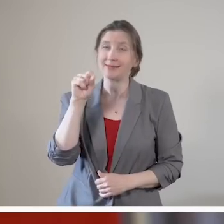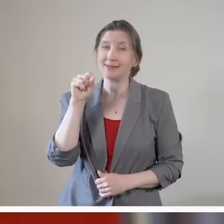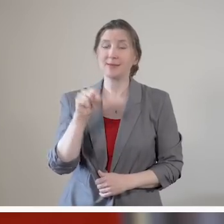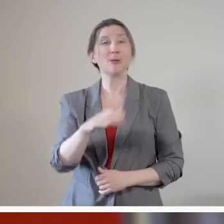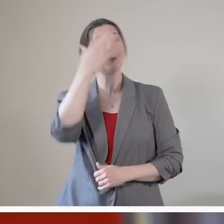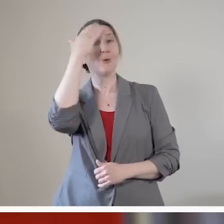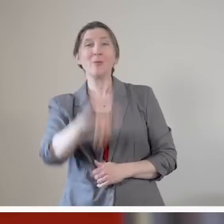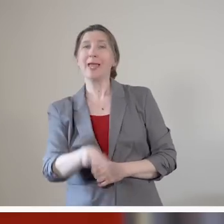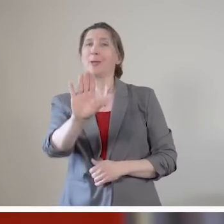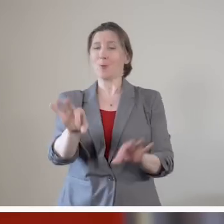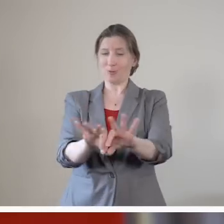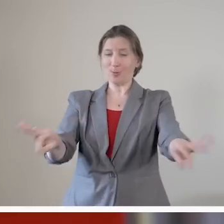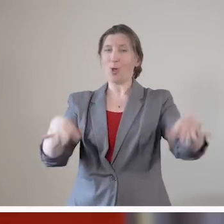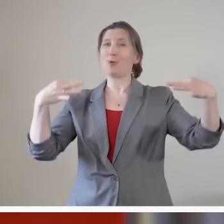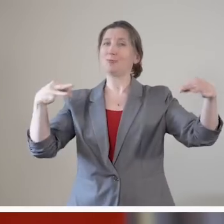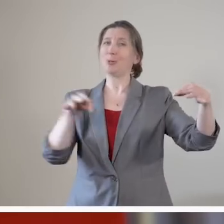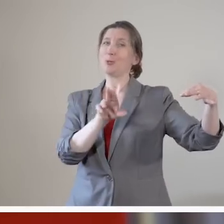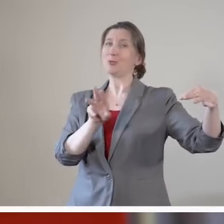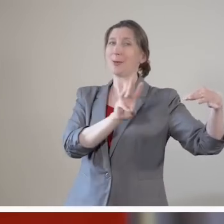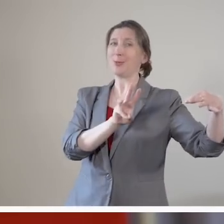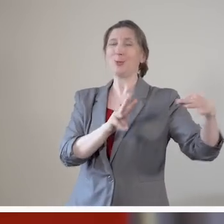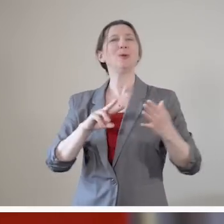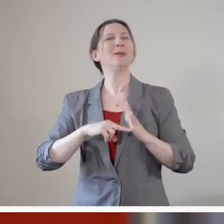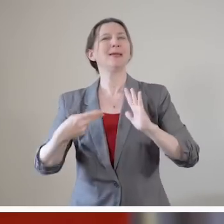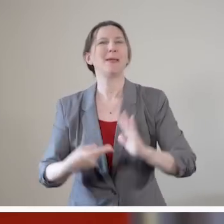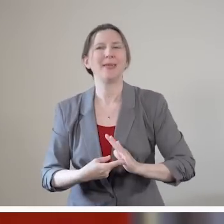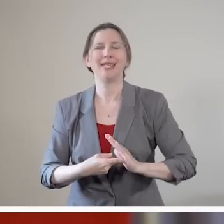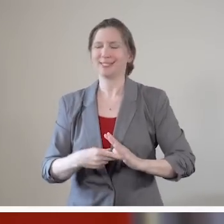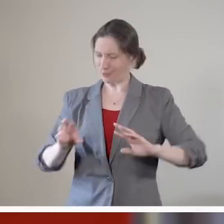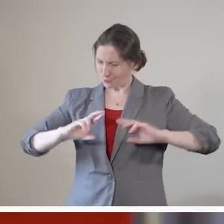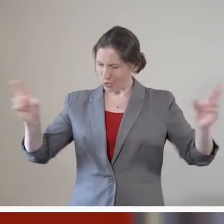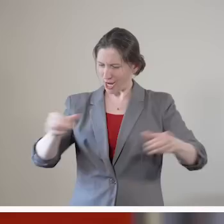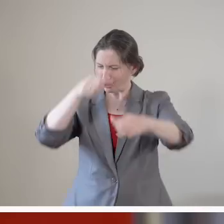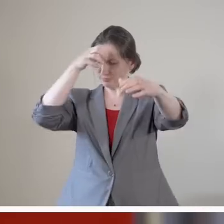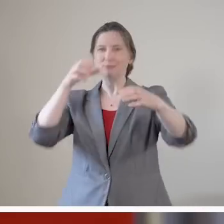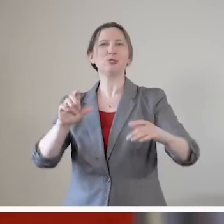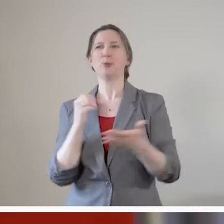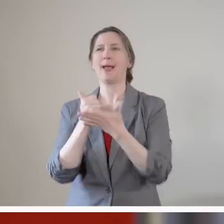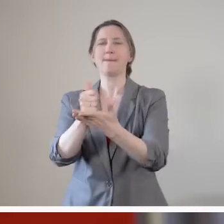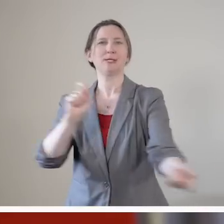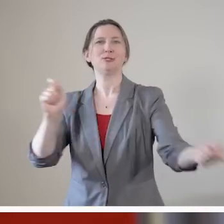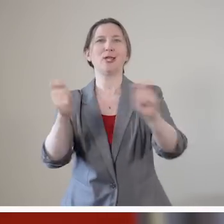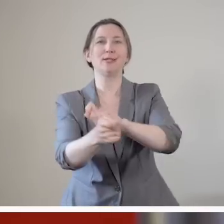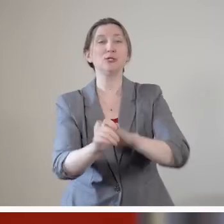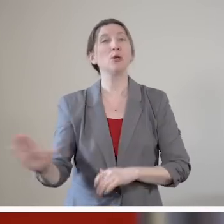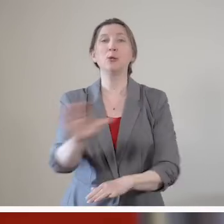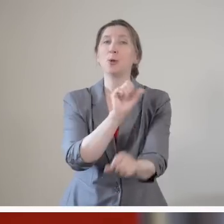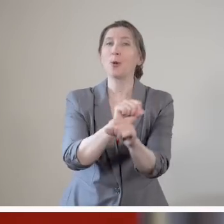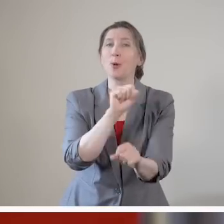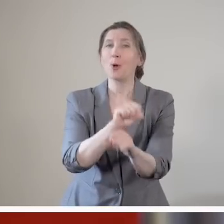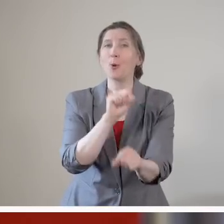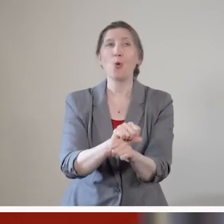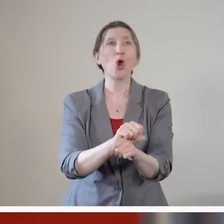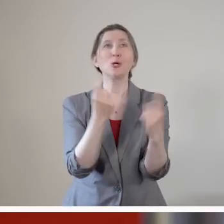the University of Wisconsin is your ticket to be part of that change. And no matter what direction your work takes you, I hope you will